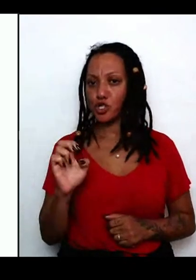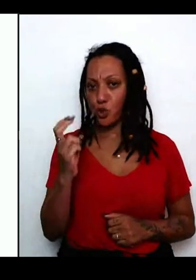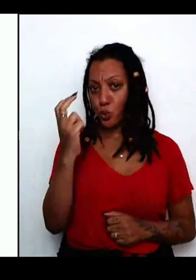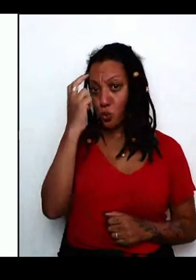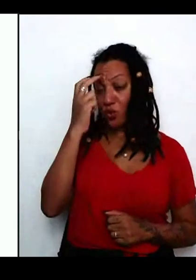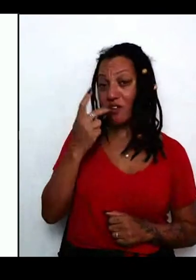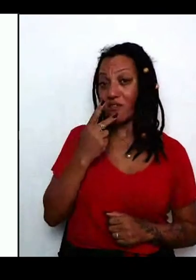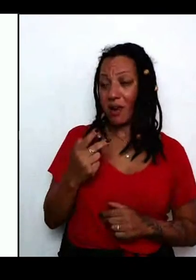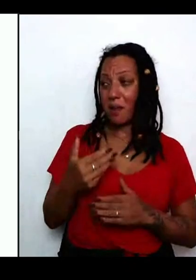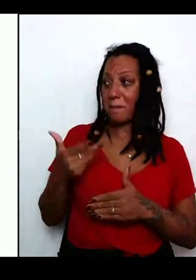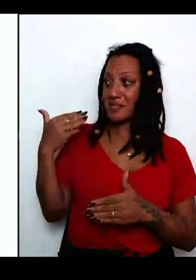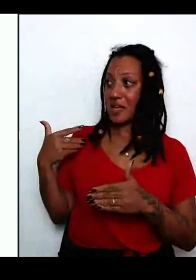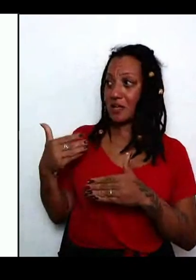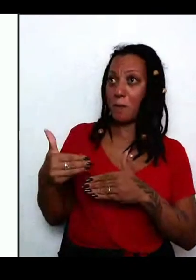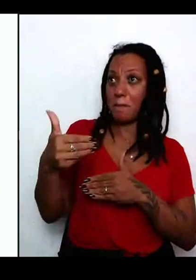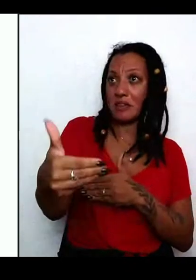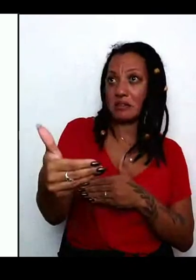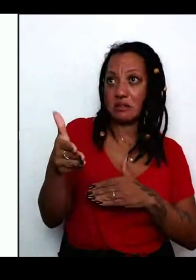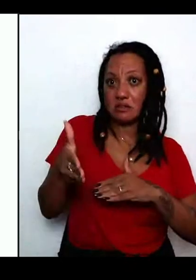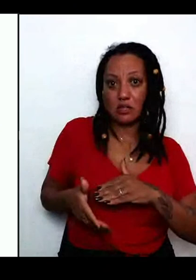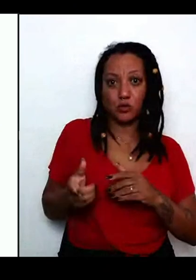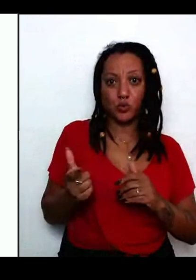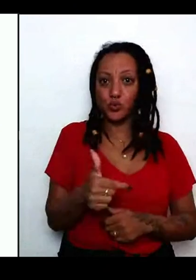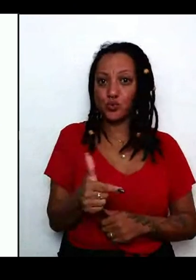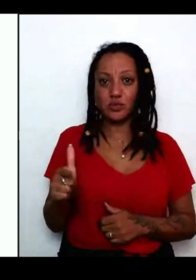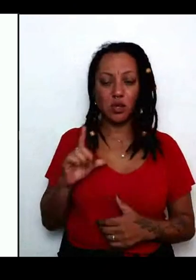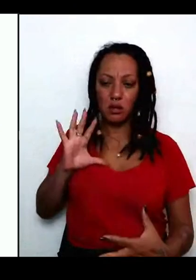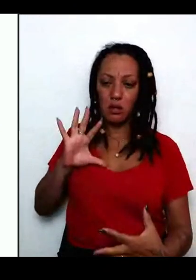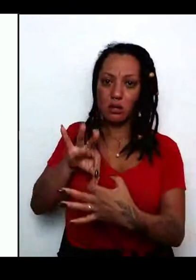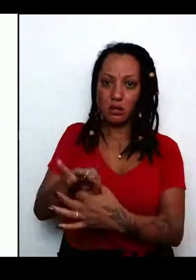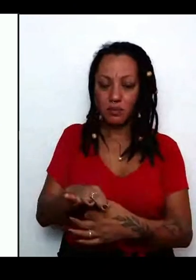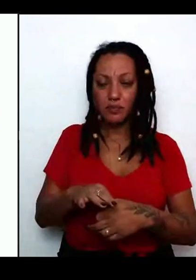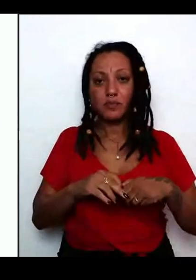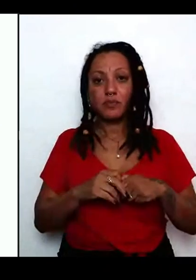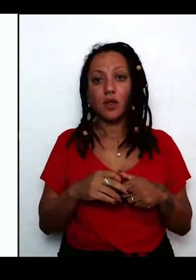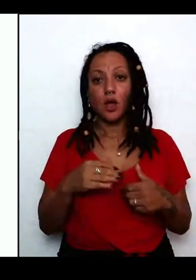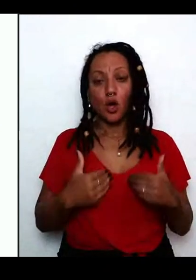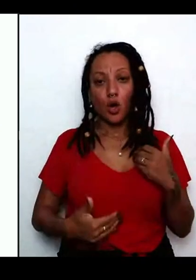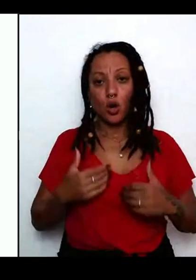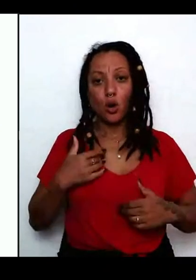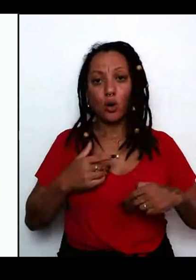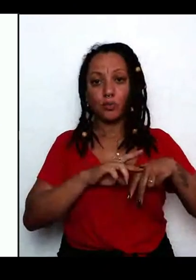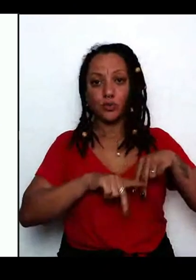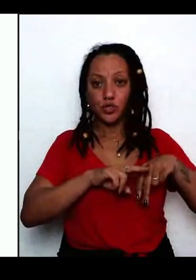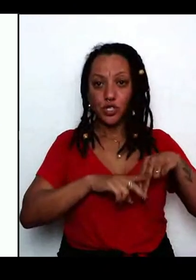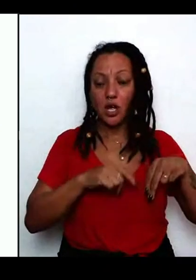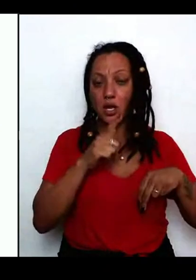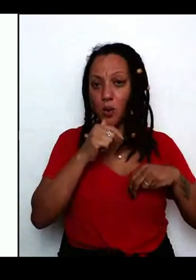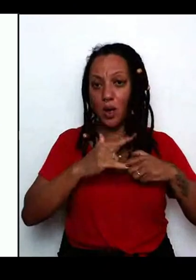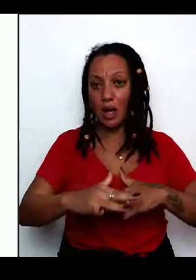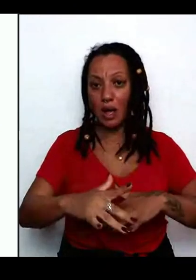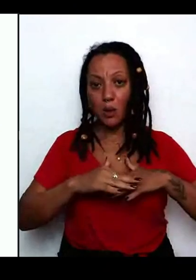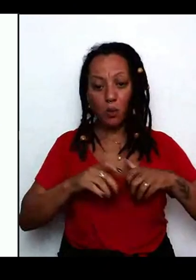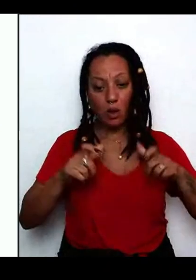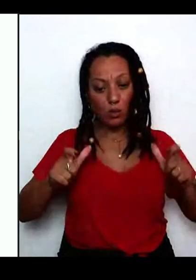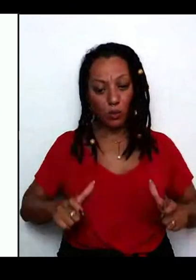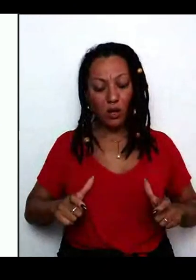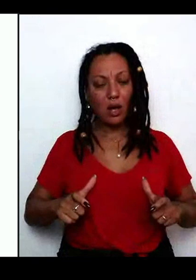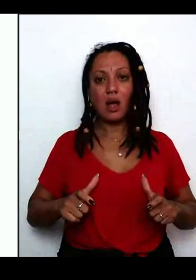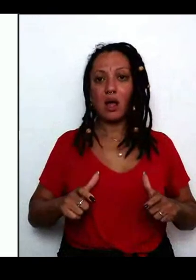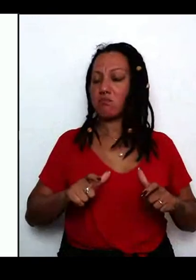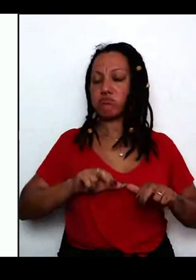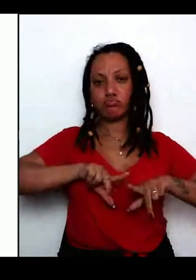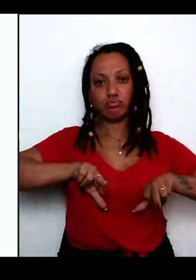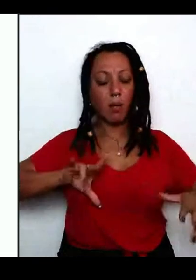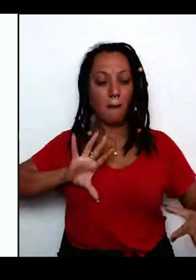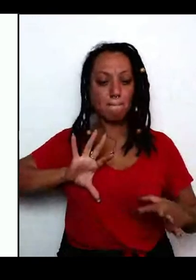between territories and bodies gender and water memory and time the video is an evocative critique of